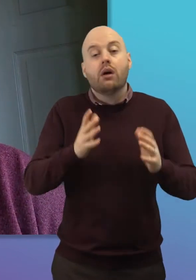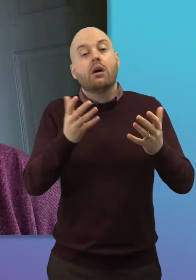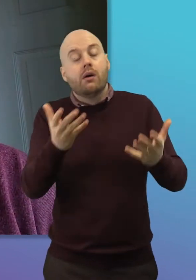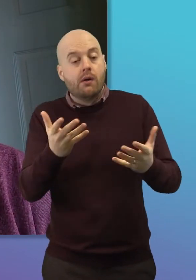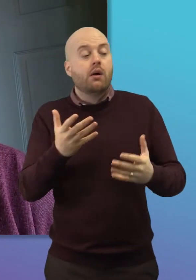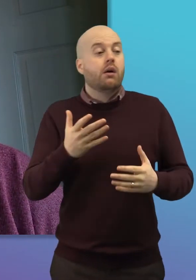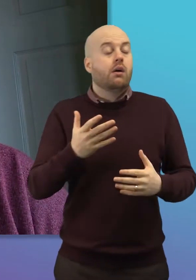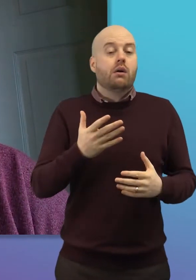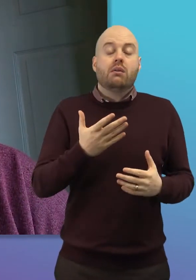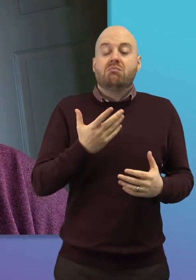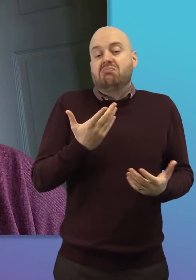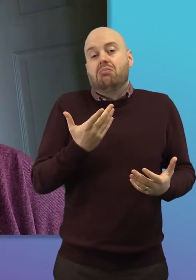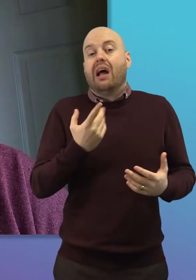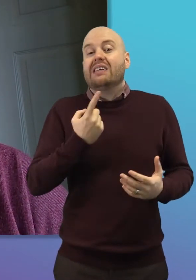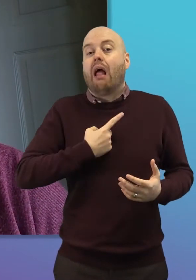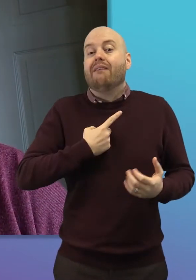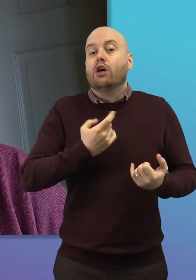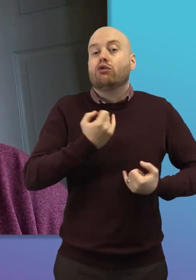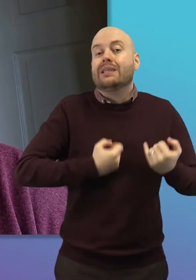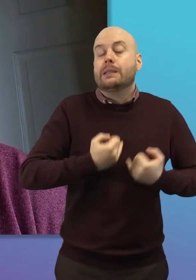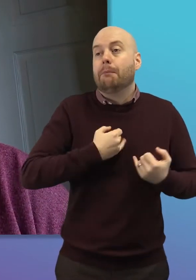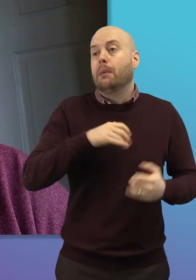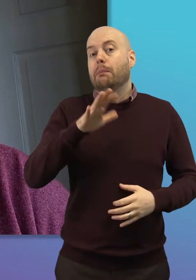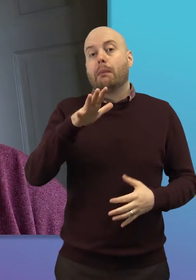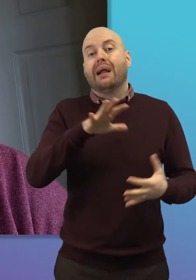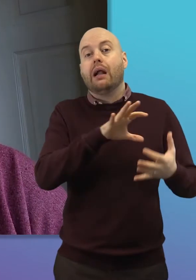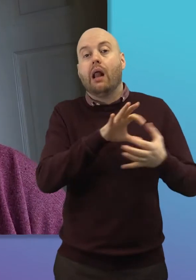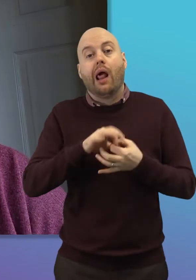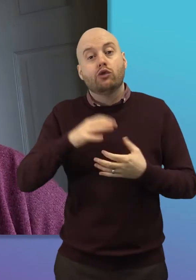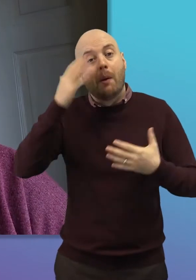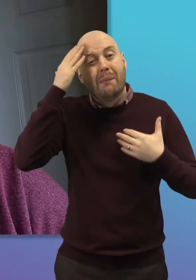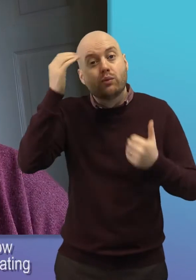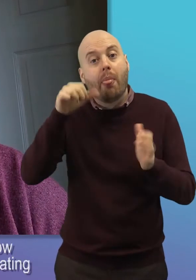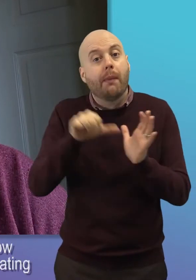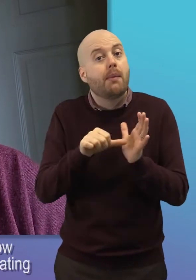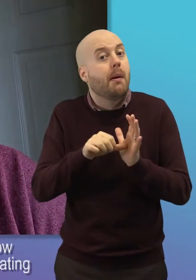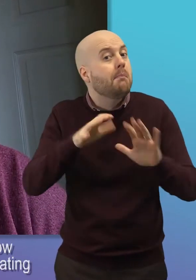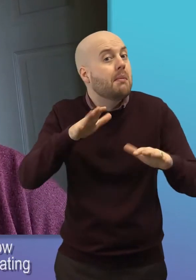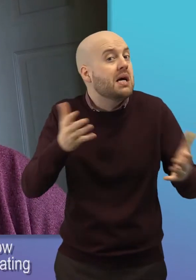that shame and self-criticism lie behind a wide range of mental health issues.